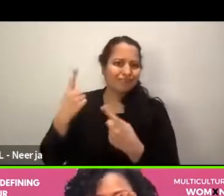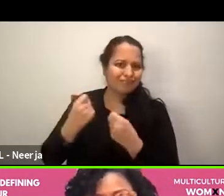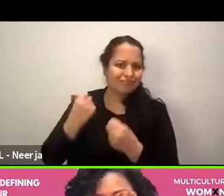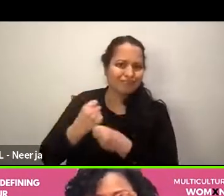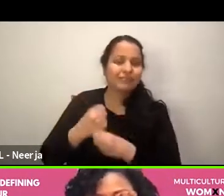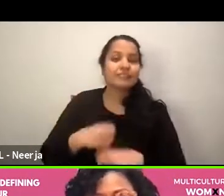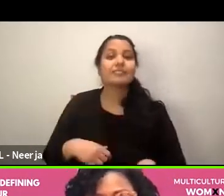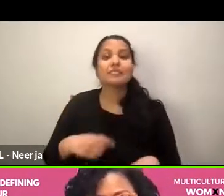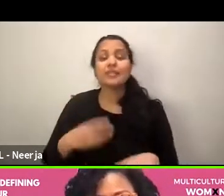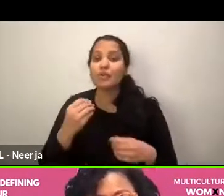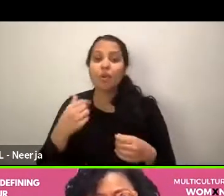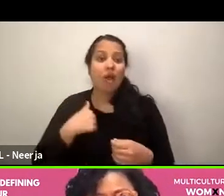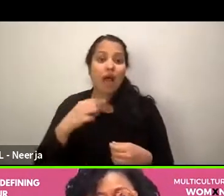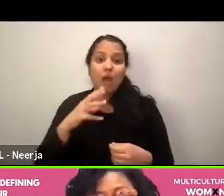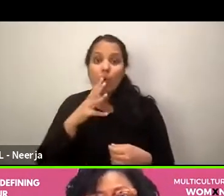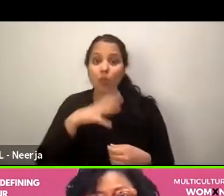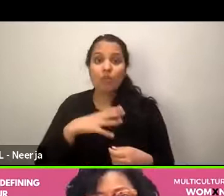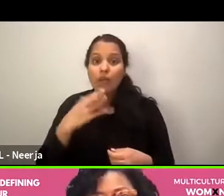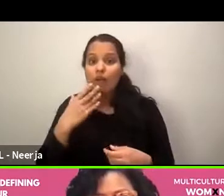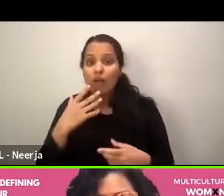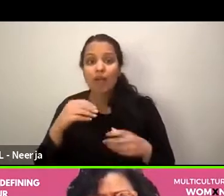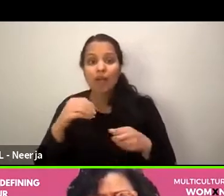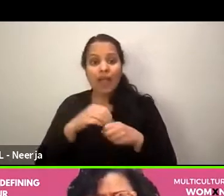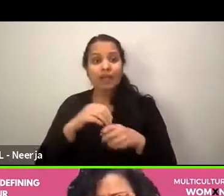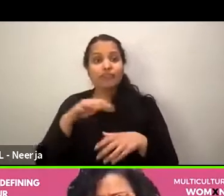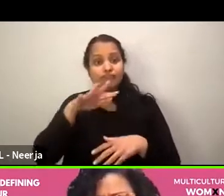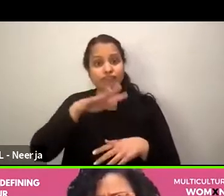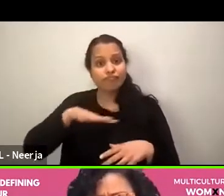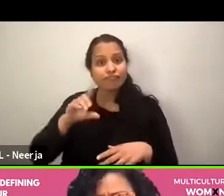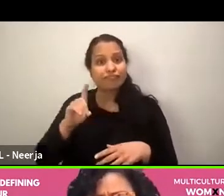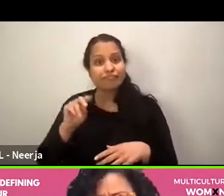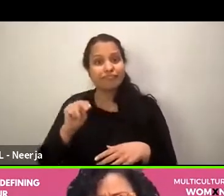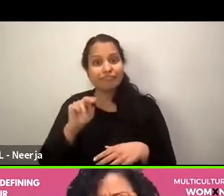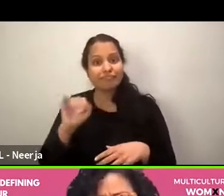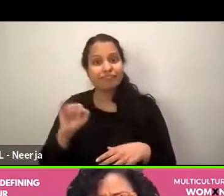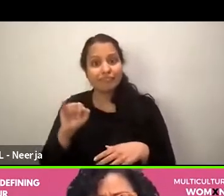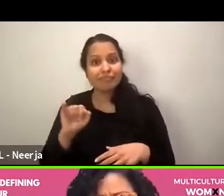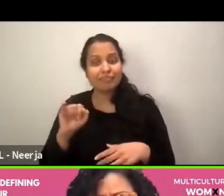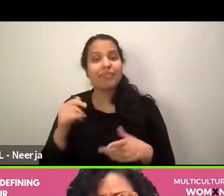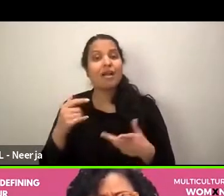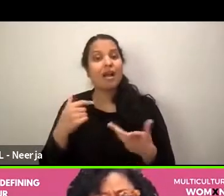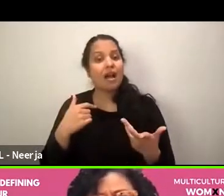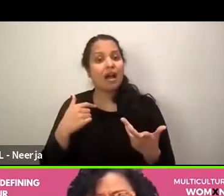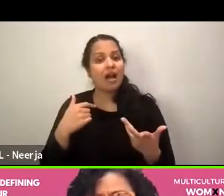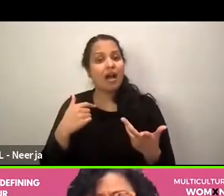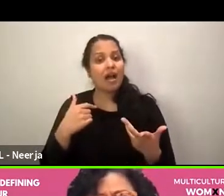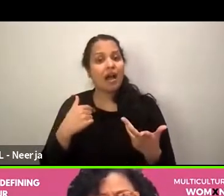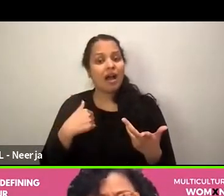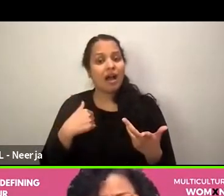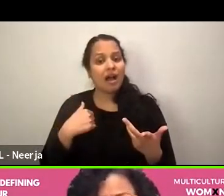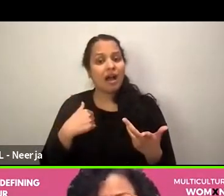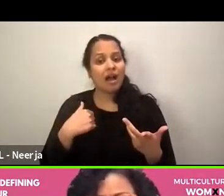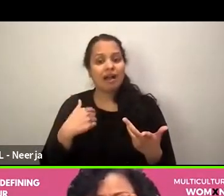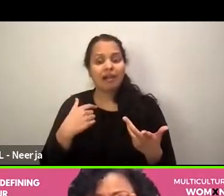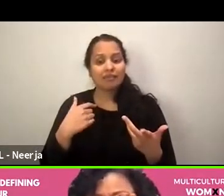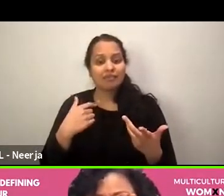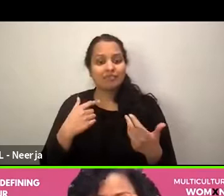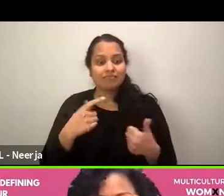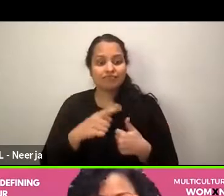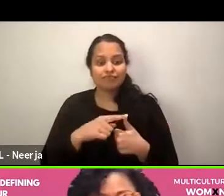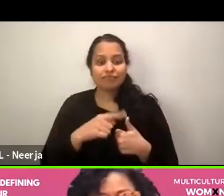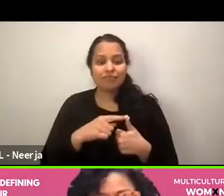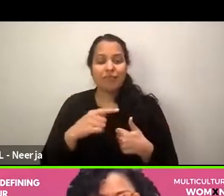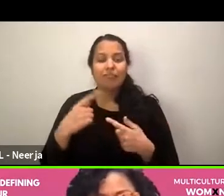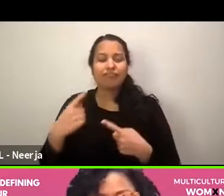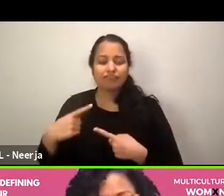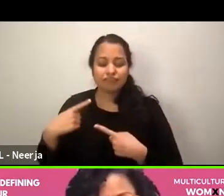color in the space of D&I, one, I've never been so busy and worked so hard